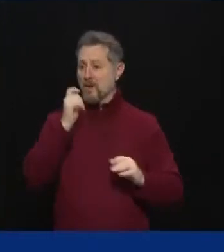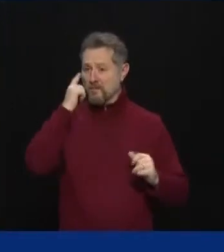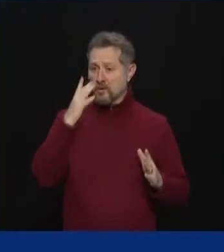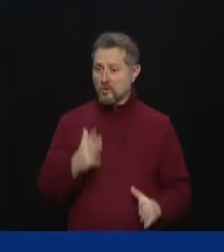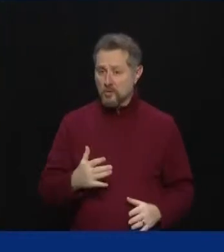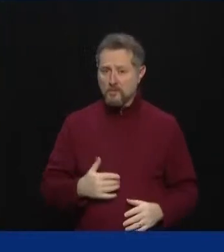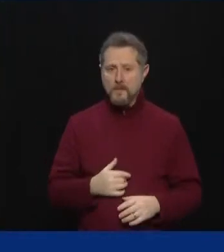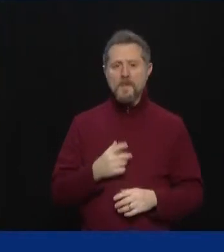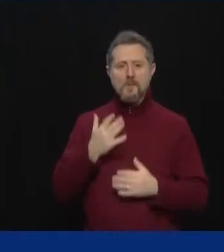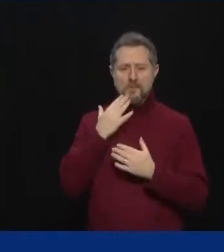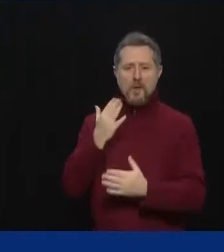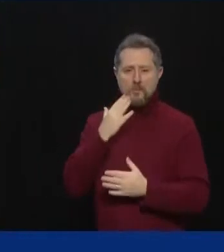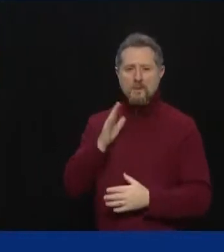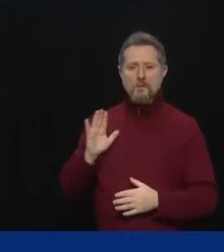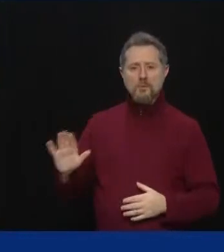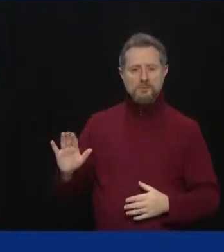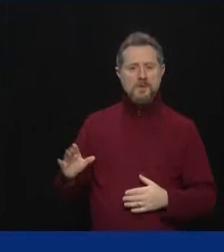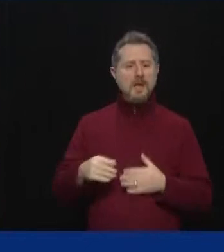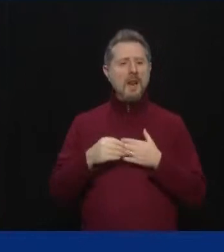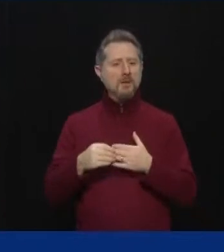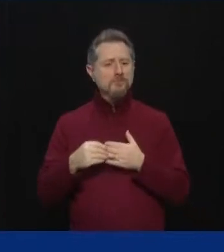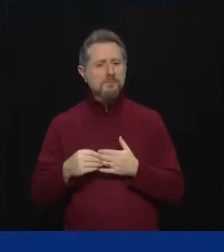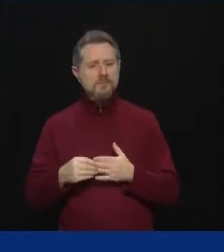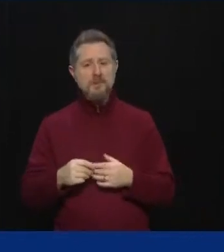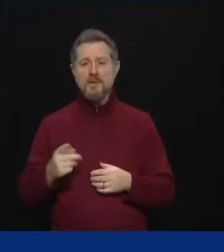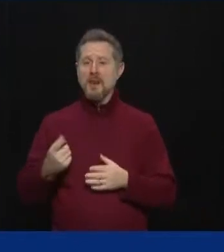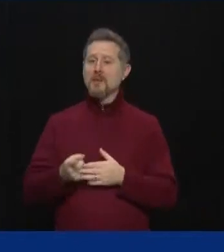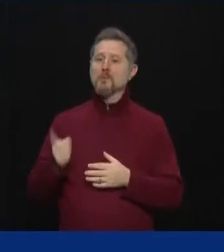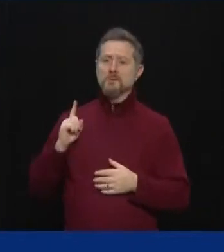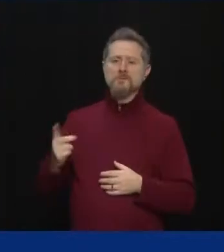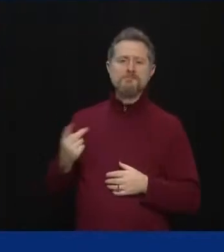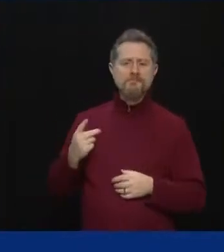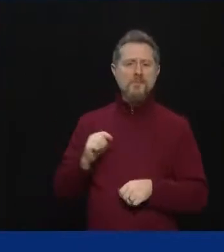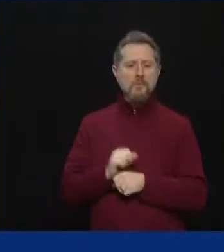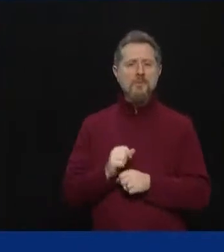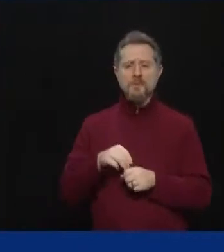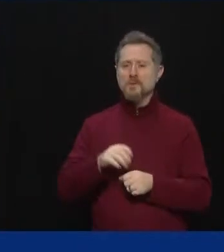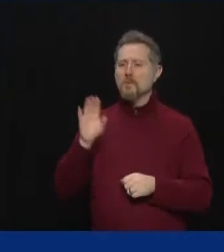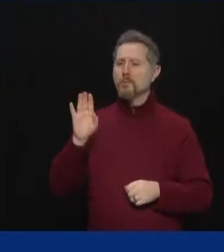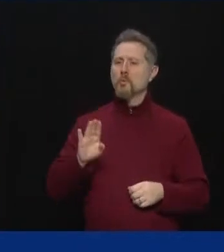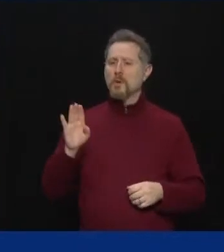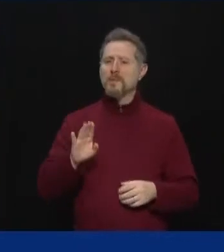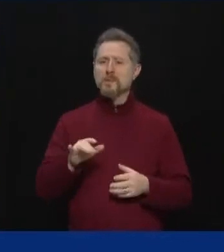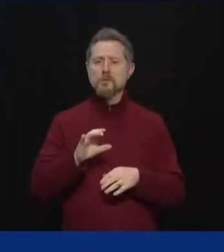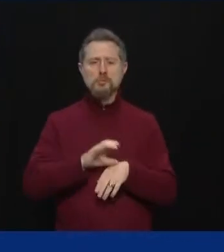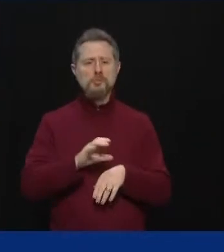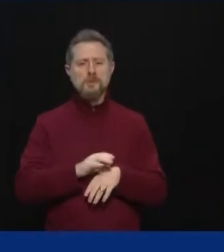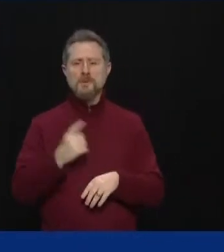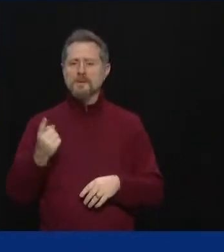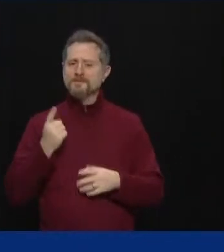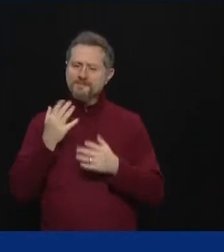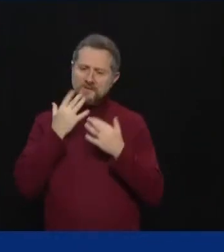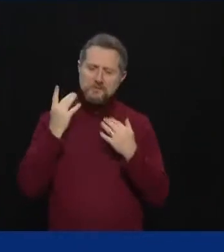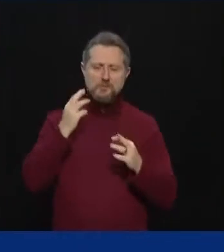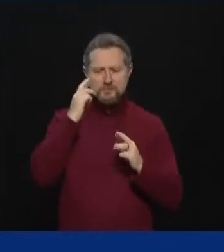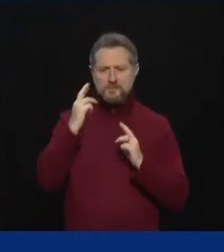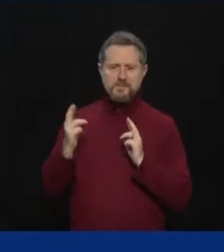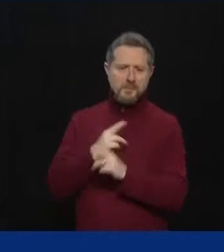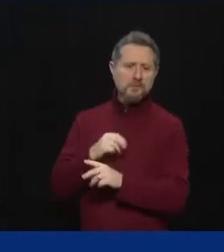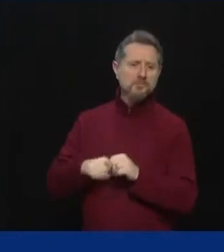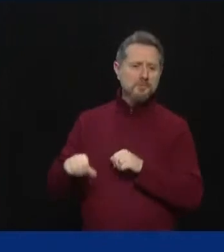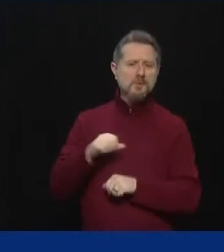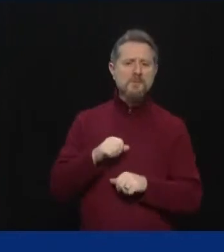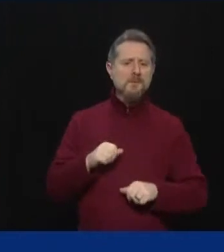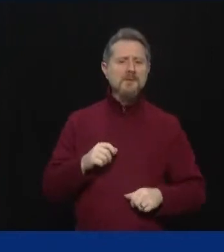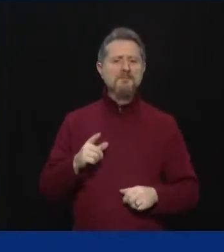her for her leadership. Even last week we were together in a Brooklyn church, always very cordial, always respectful to each other, and that's the hallmark